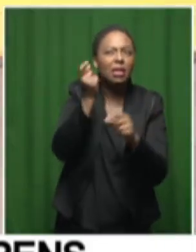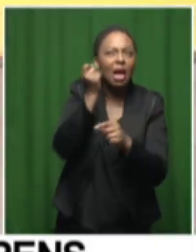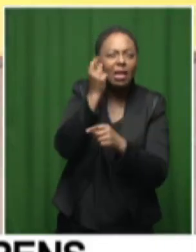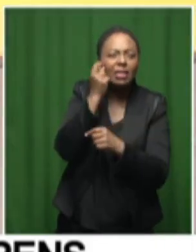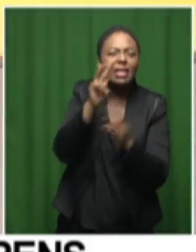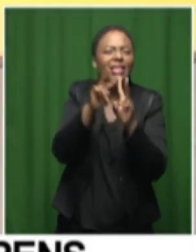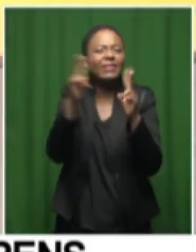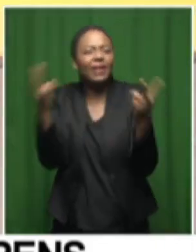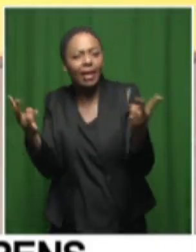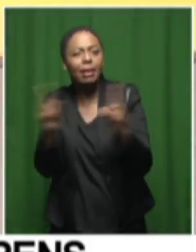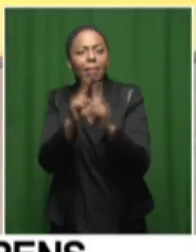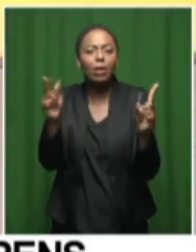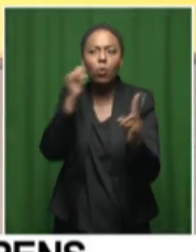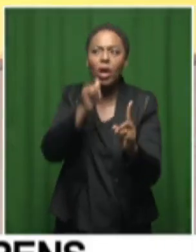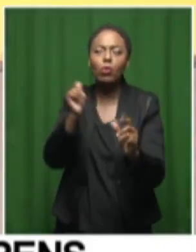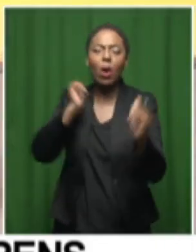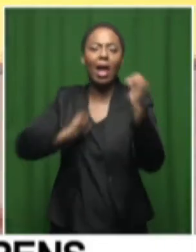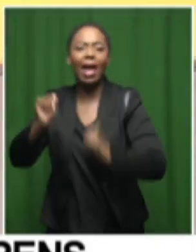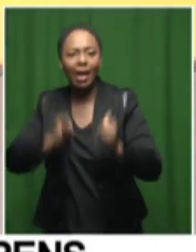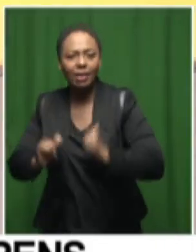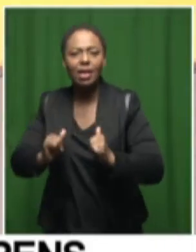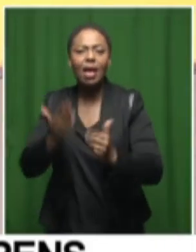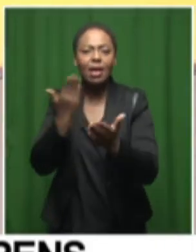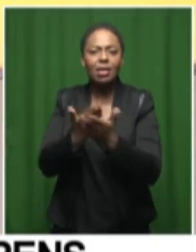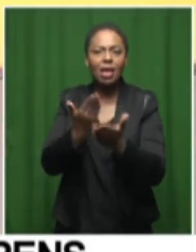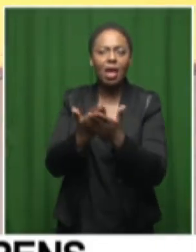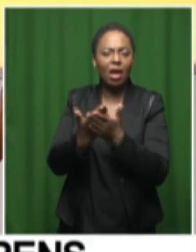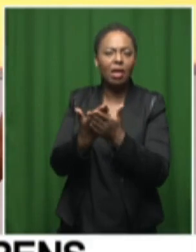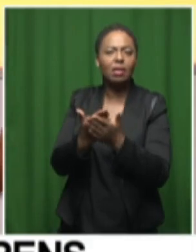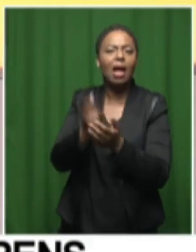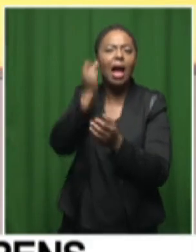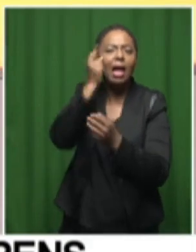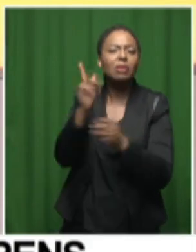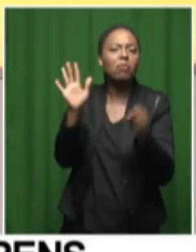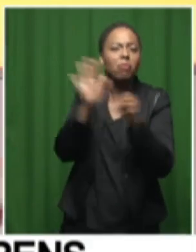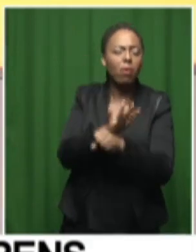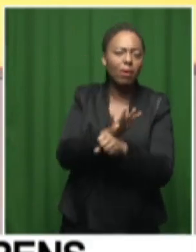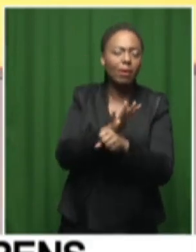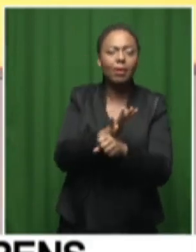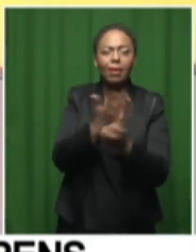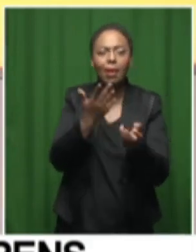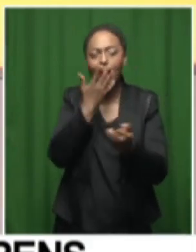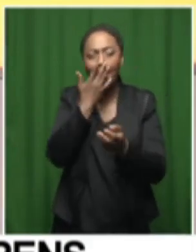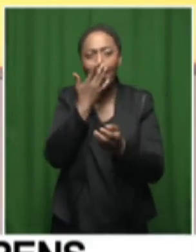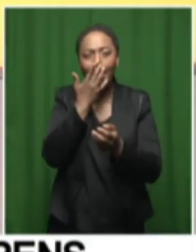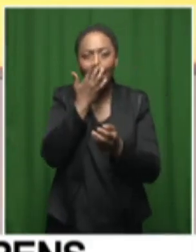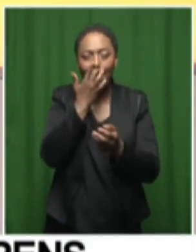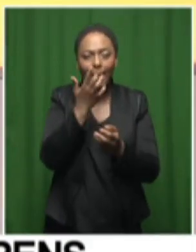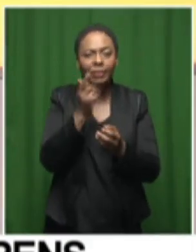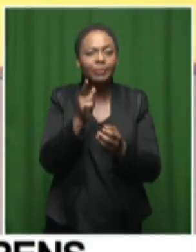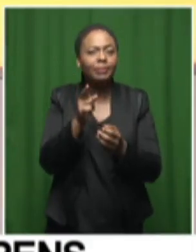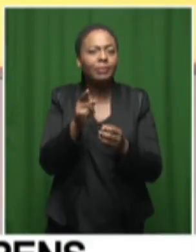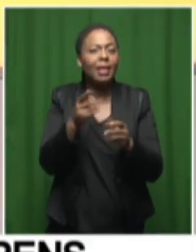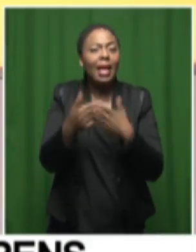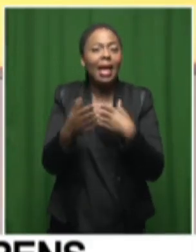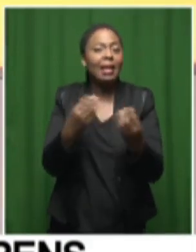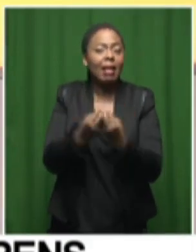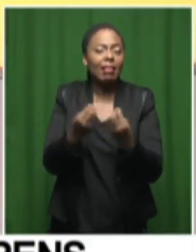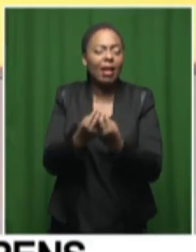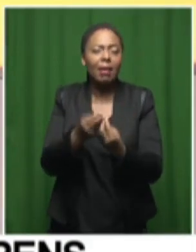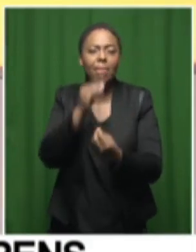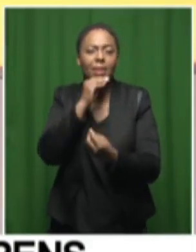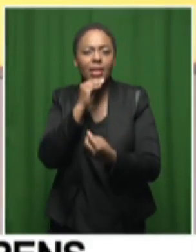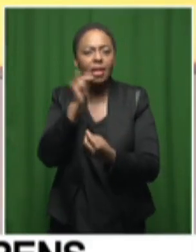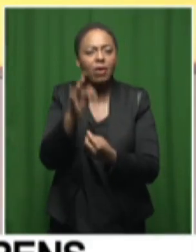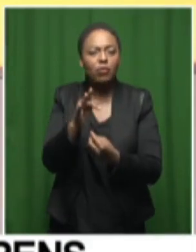start understanding it better. Yes. You know, it need not be Shakespeare. It can be any play, any script, you know. I always say, if you're reading something that is